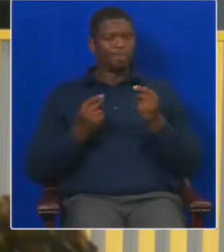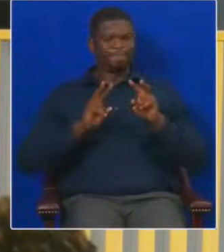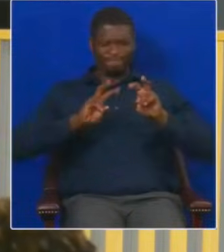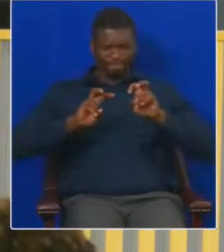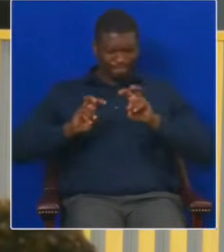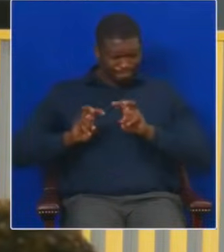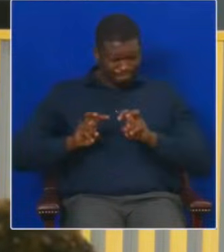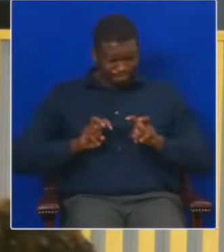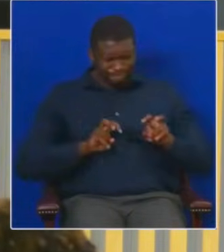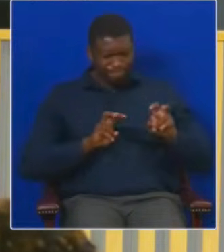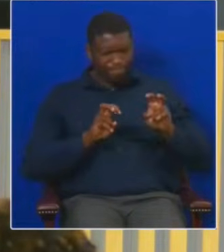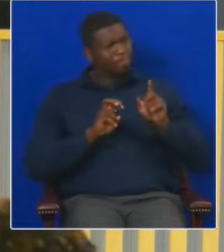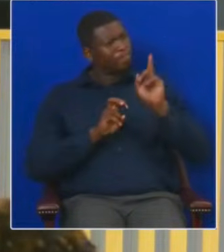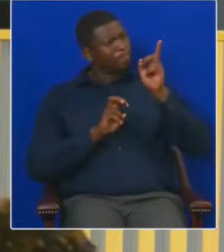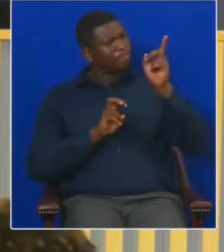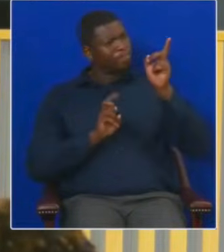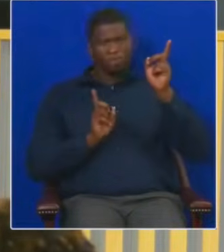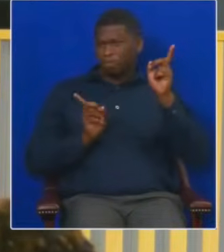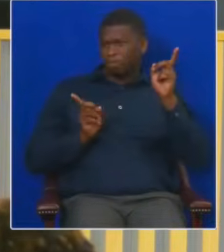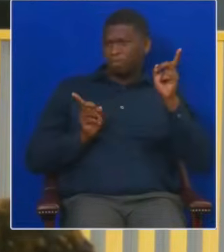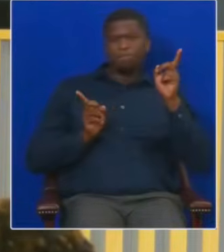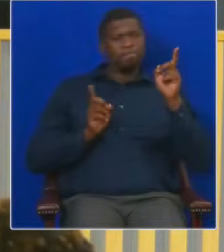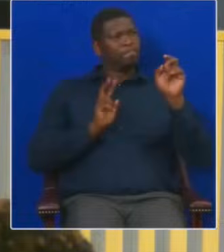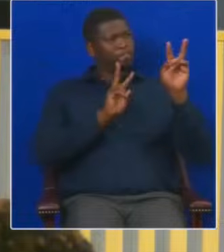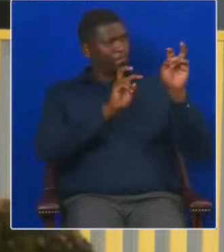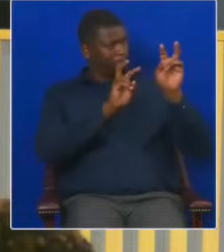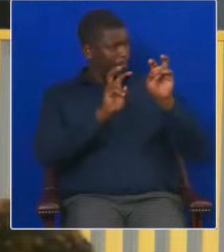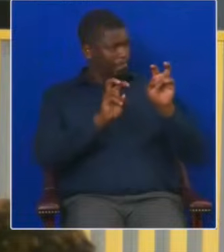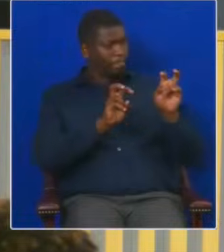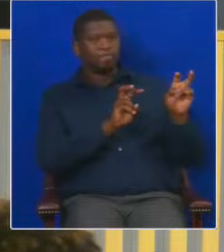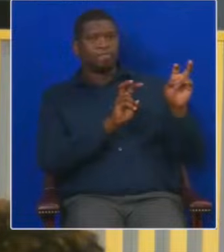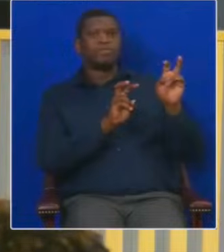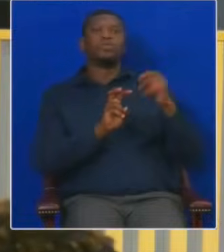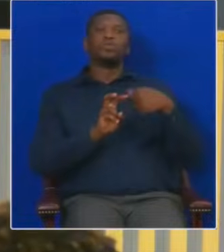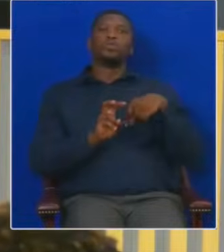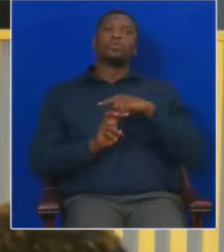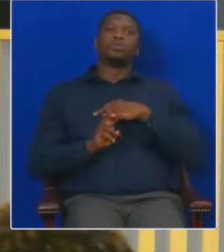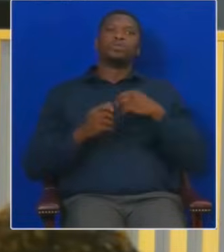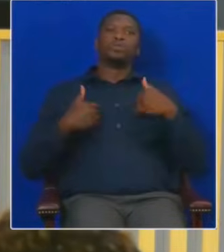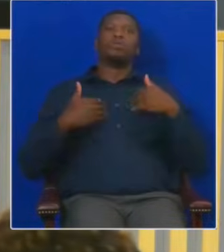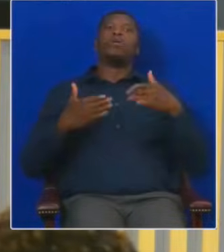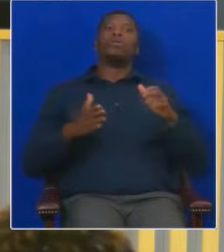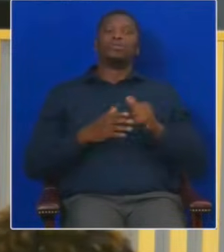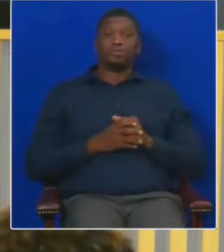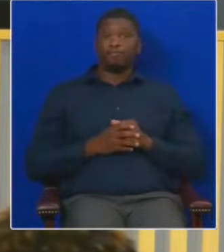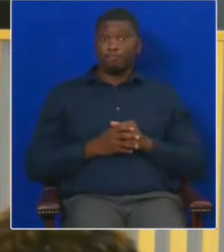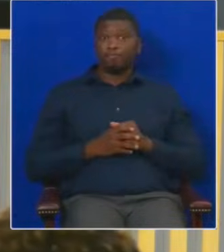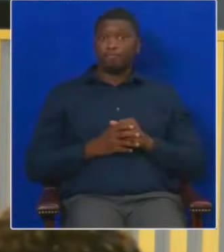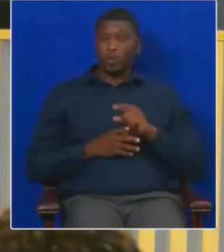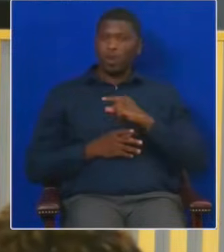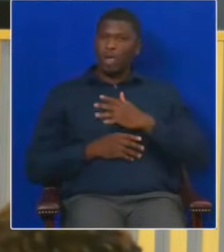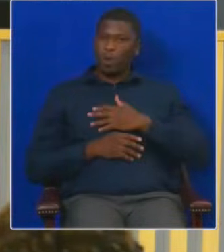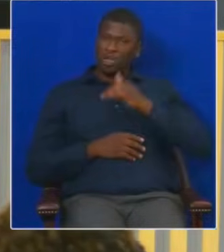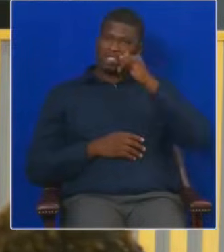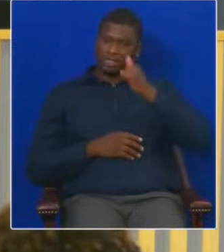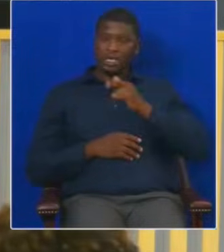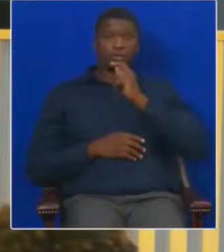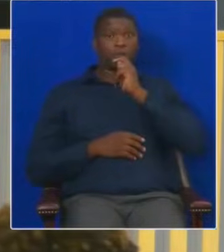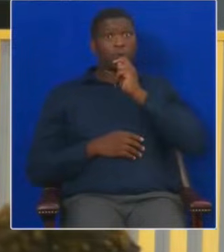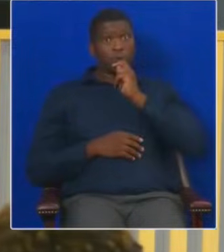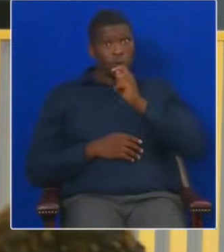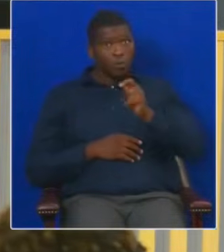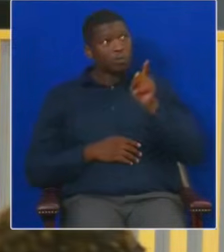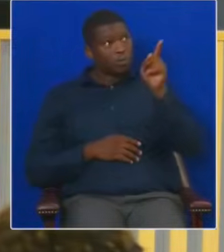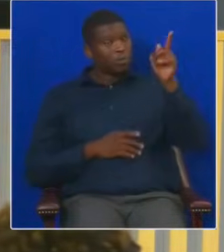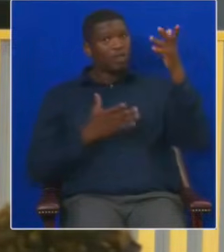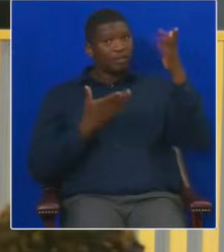check if this is really true that the brigadier had